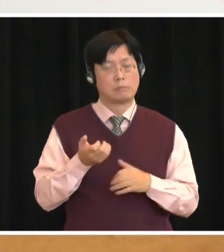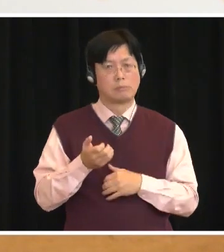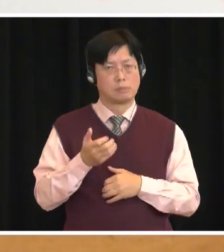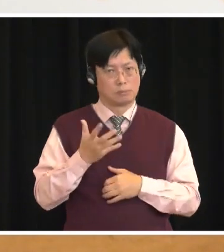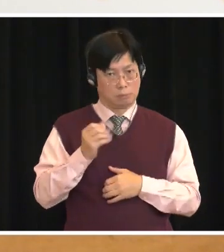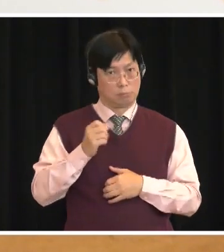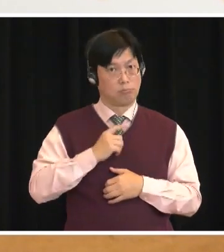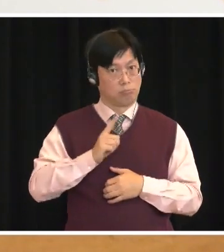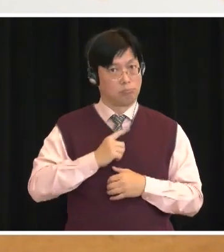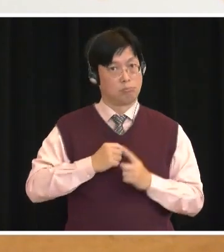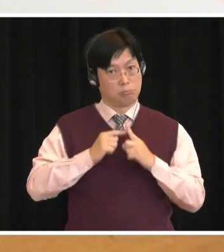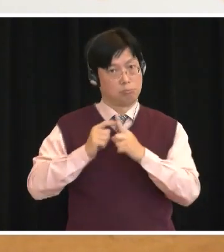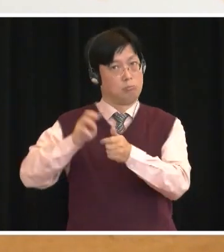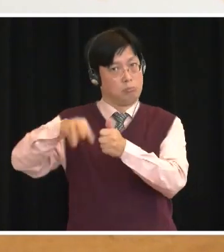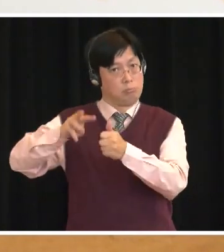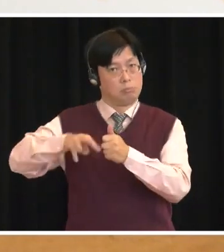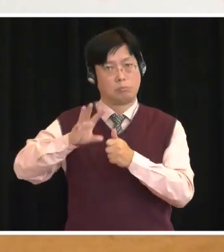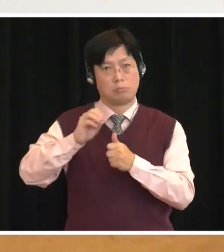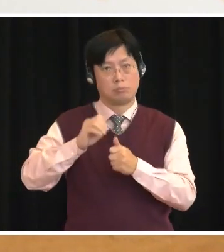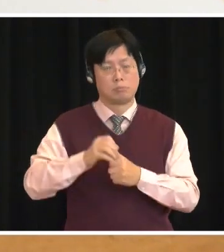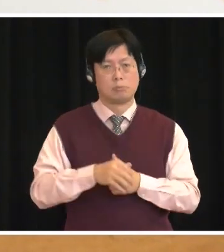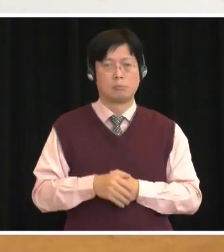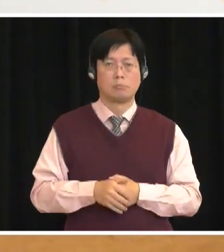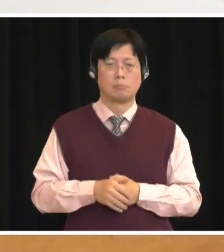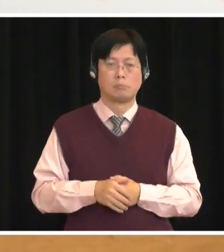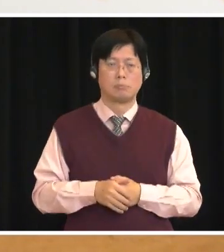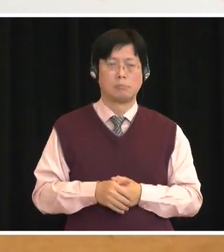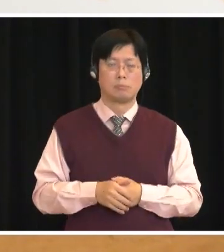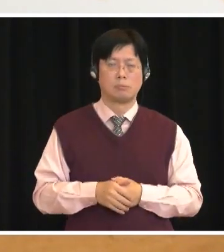with mental problems or children with